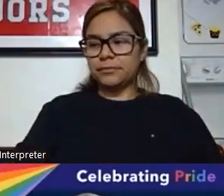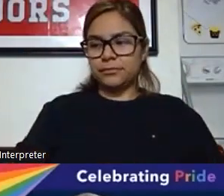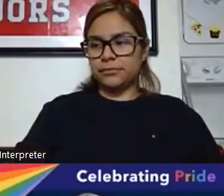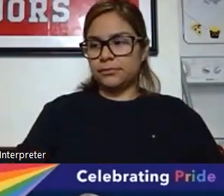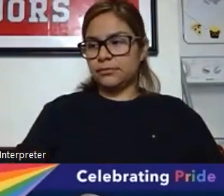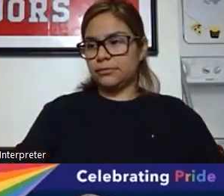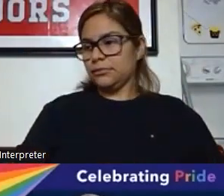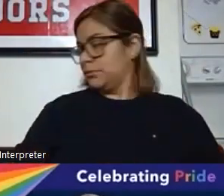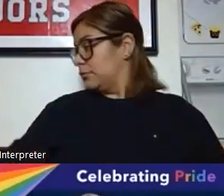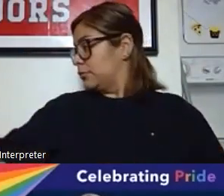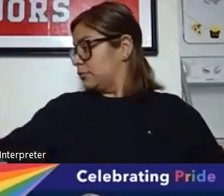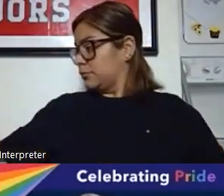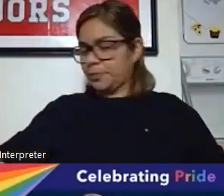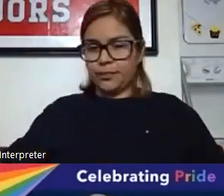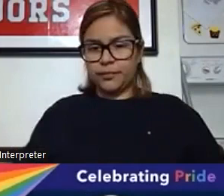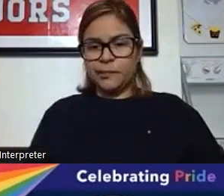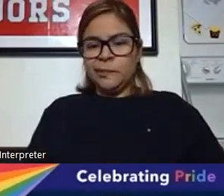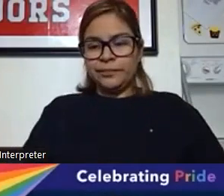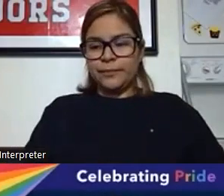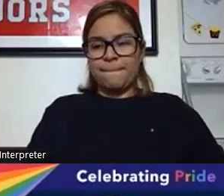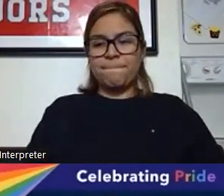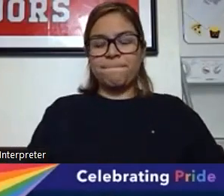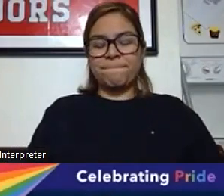If you could just raise your hand, I'll call on you.